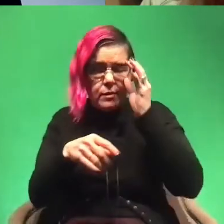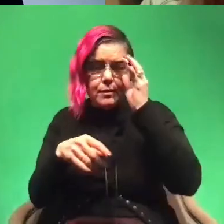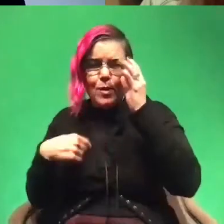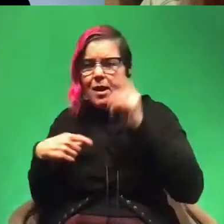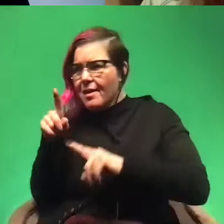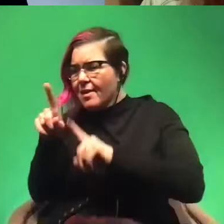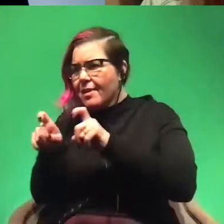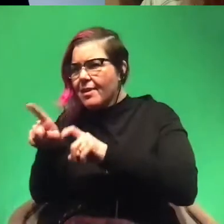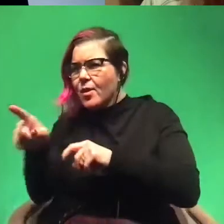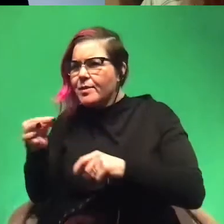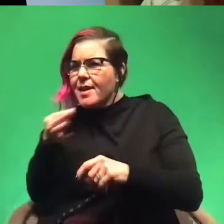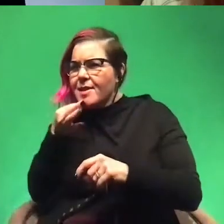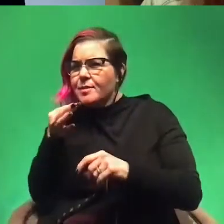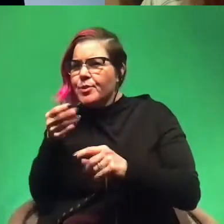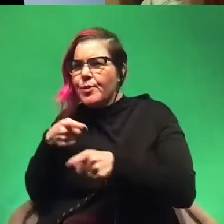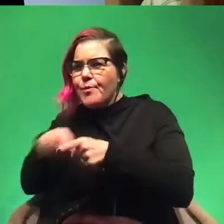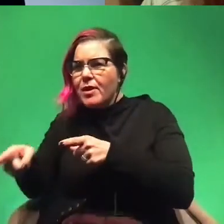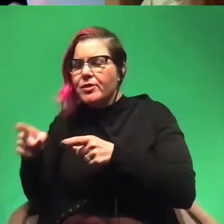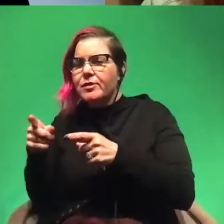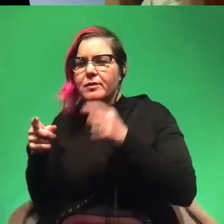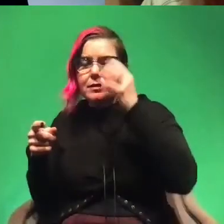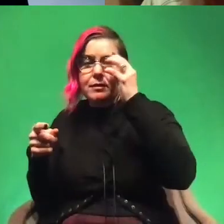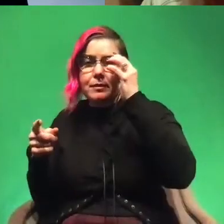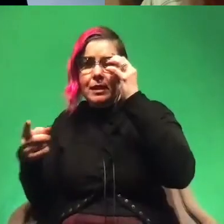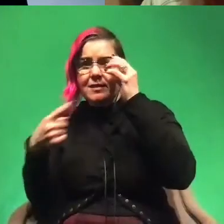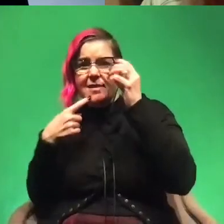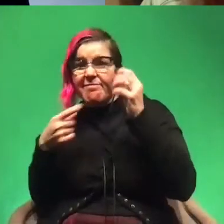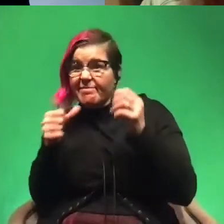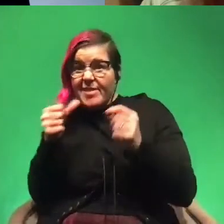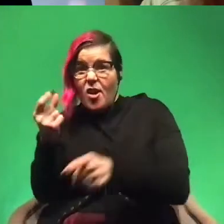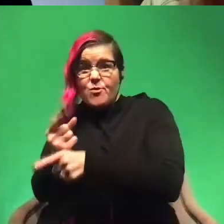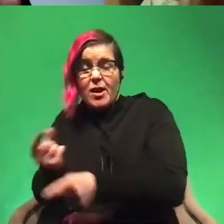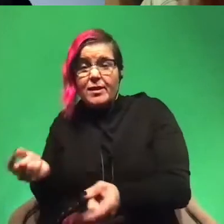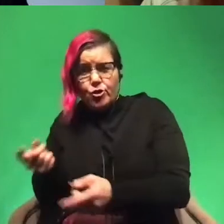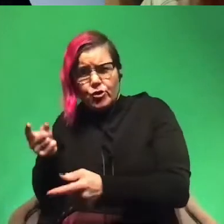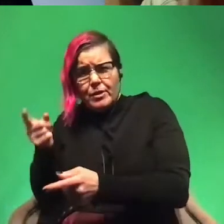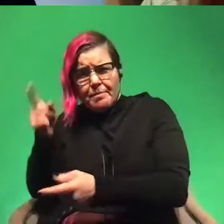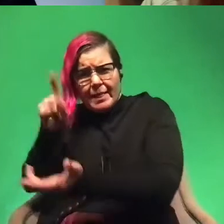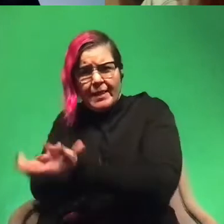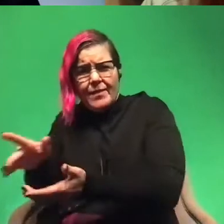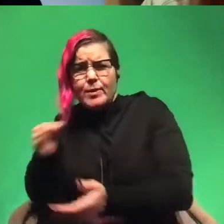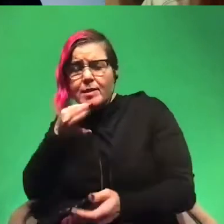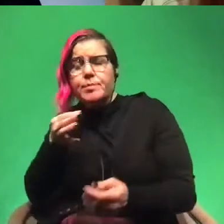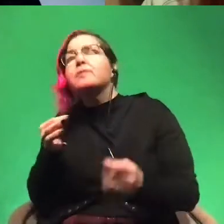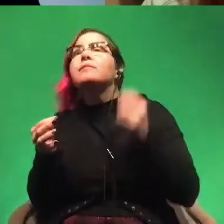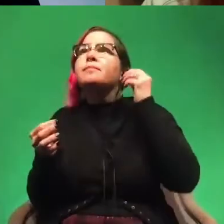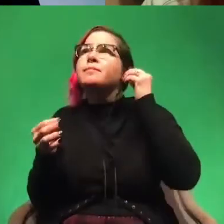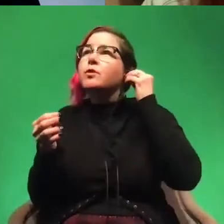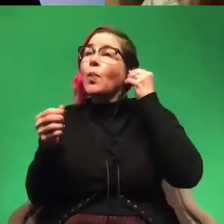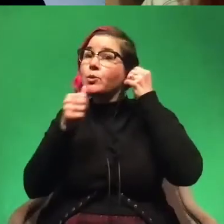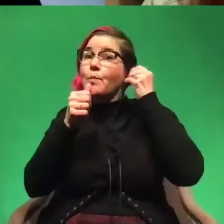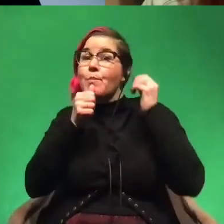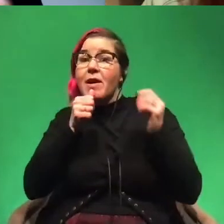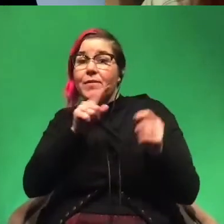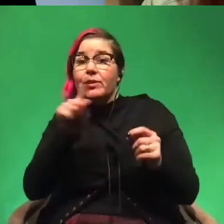questioning other professionals when they say that this is not how it's done? And so when we have these private